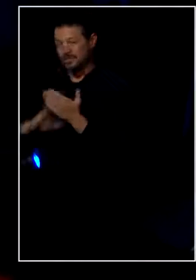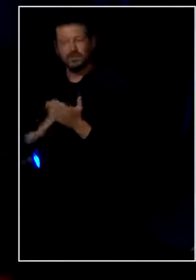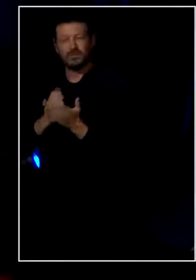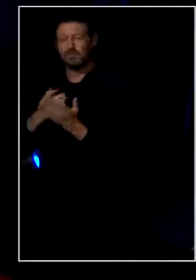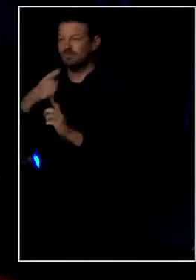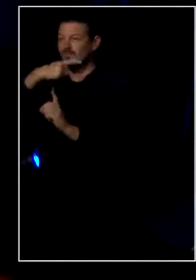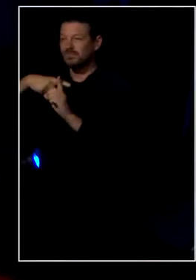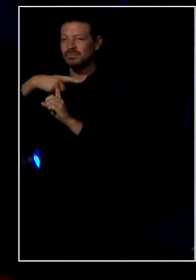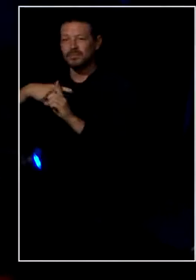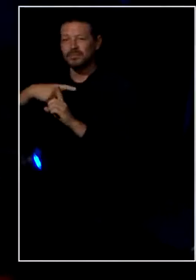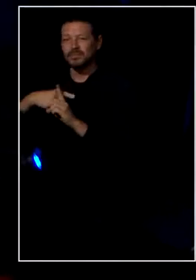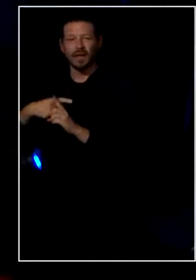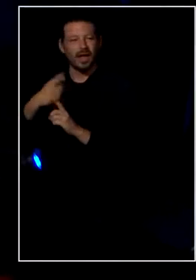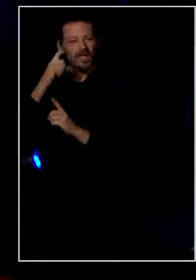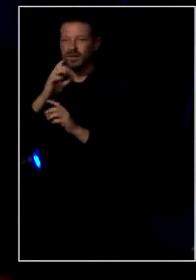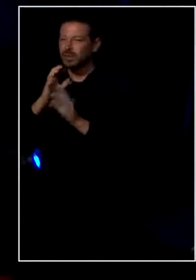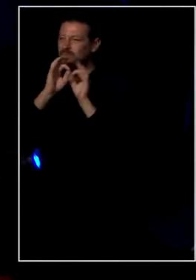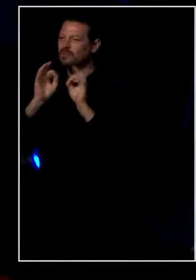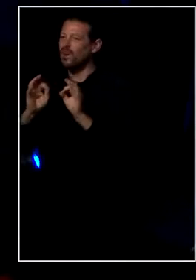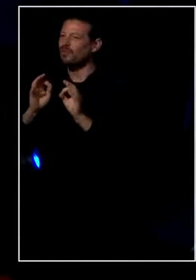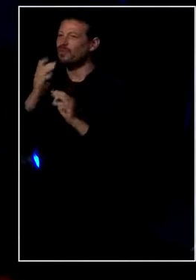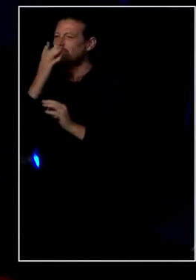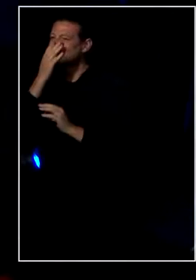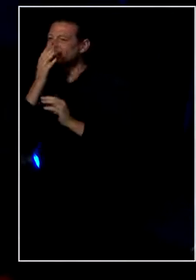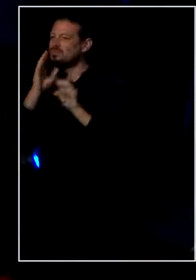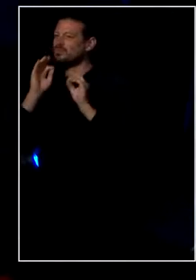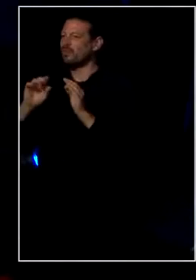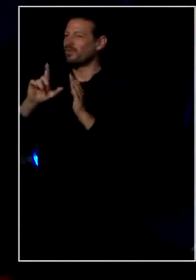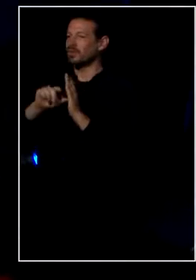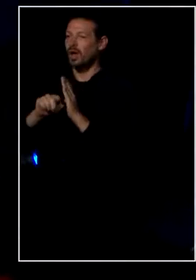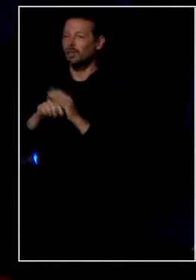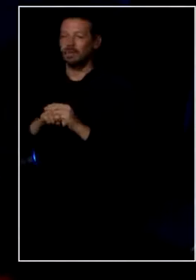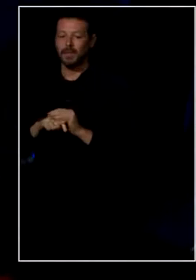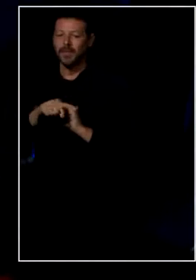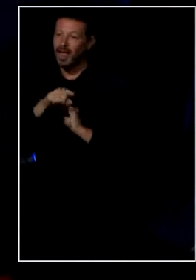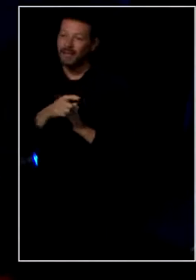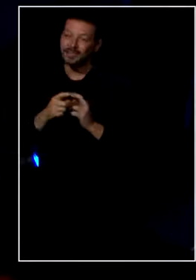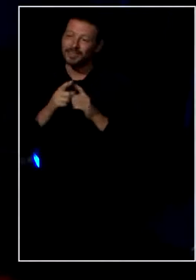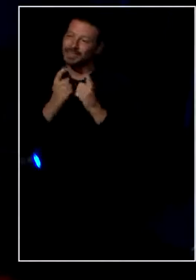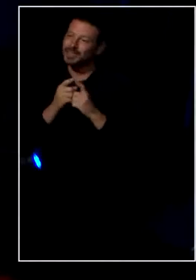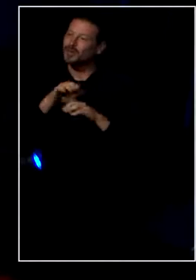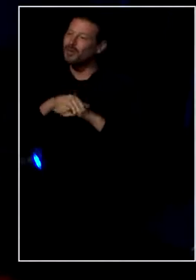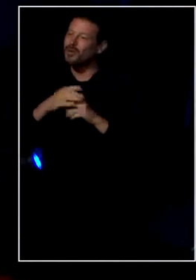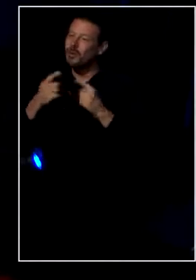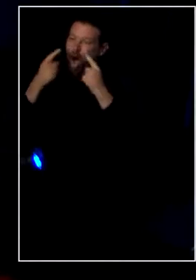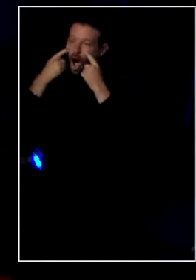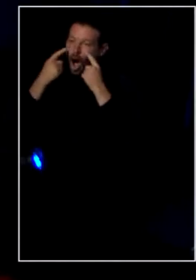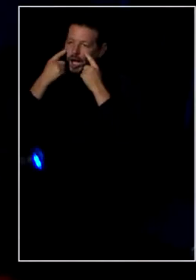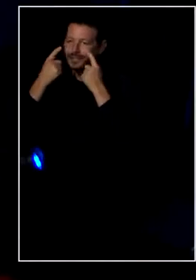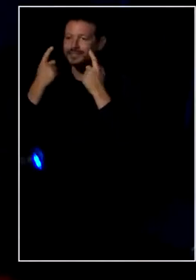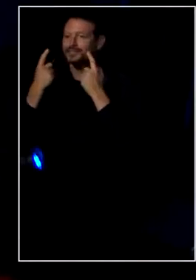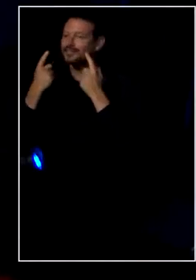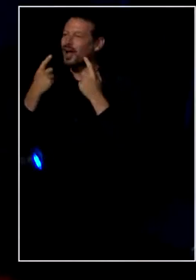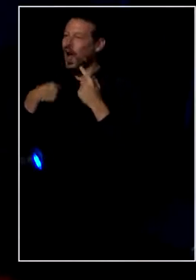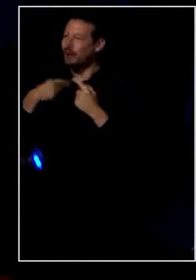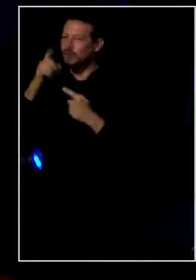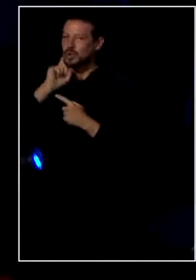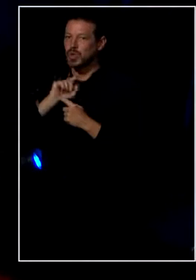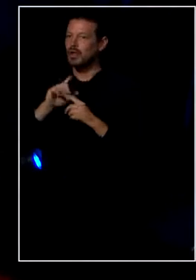at any other time, because the thing with my eyesight, it was something that I've tried my whole life to kind of cover